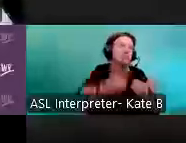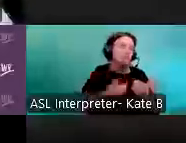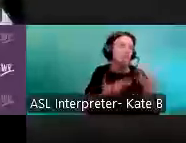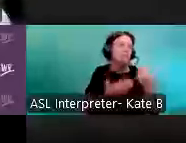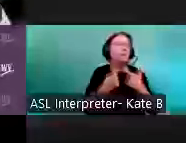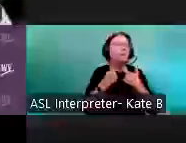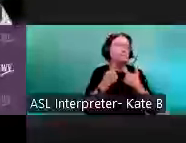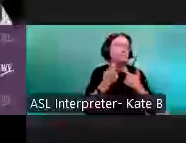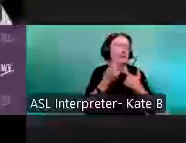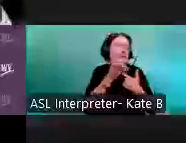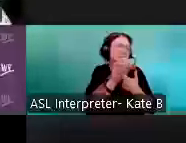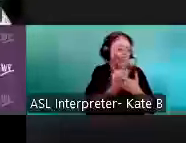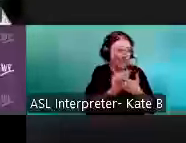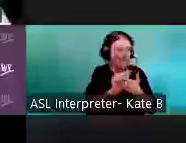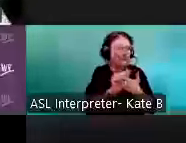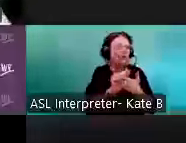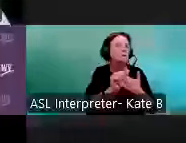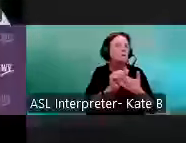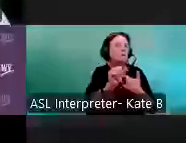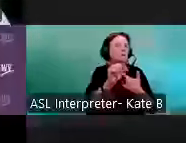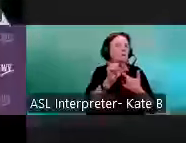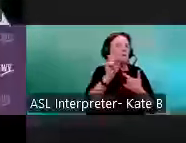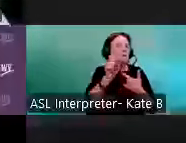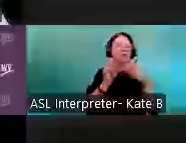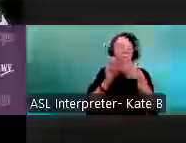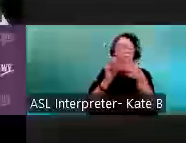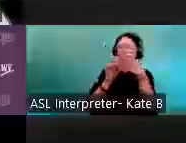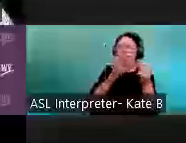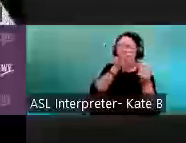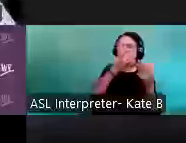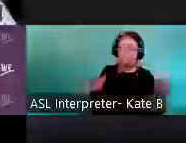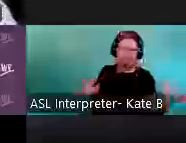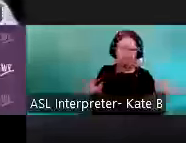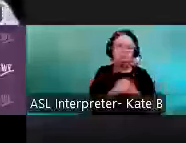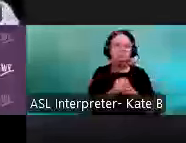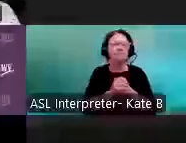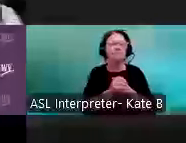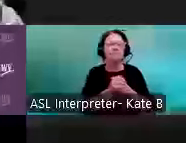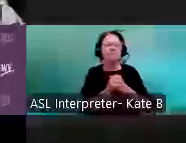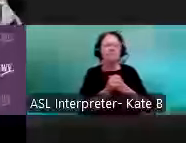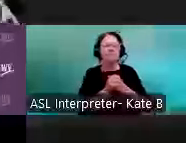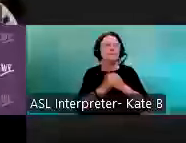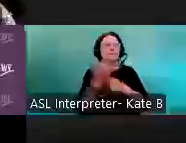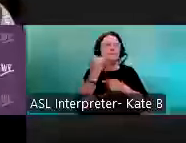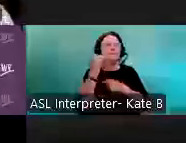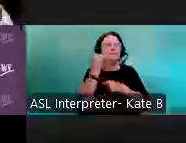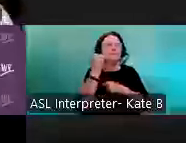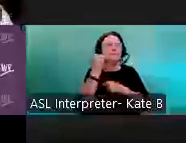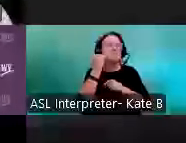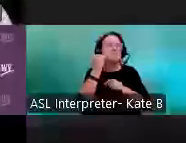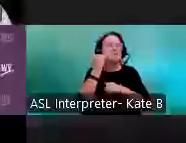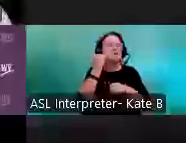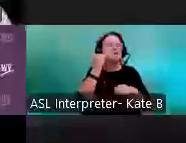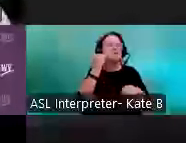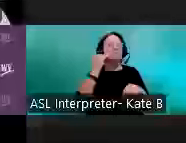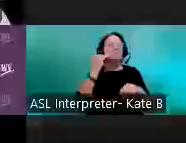to be you anymore. It does still have to be stated out loud. you have the right to tools that help